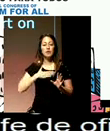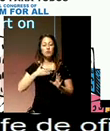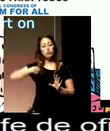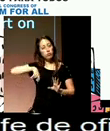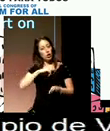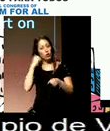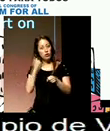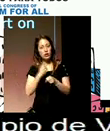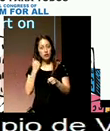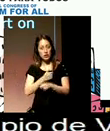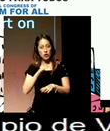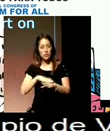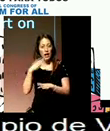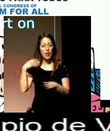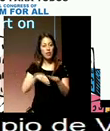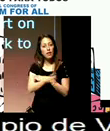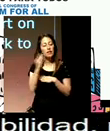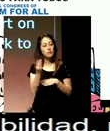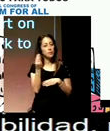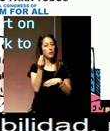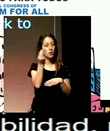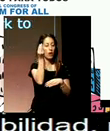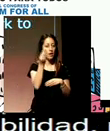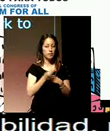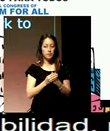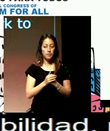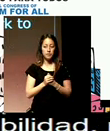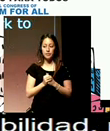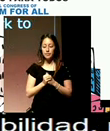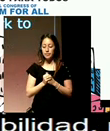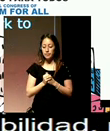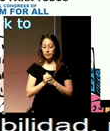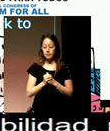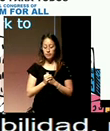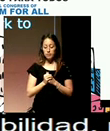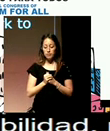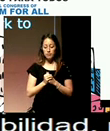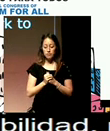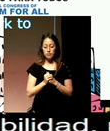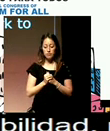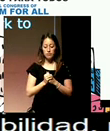the accessibility is, of course, a big part of it.